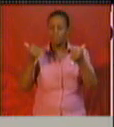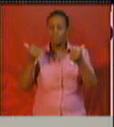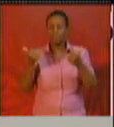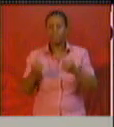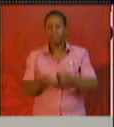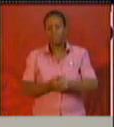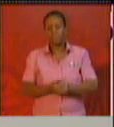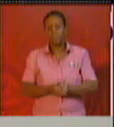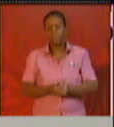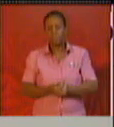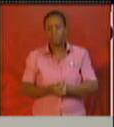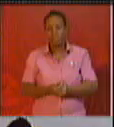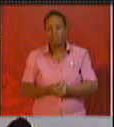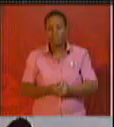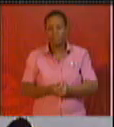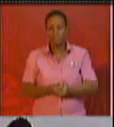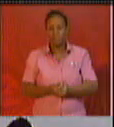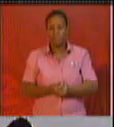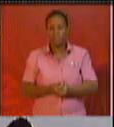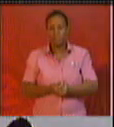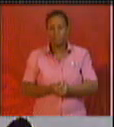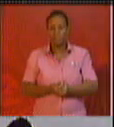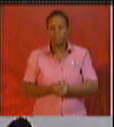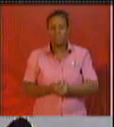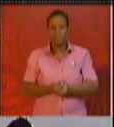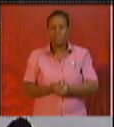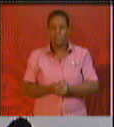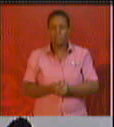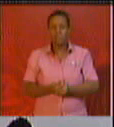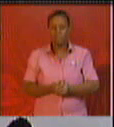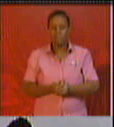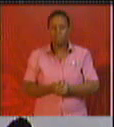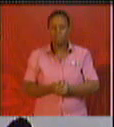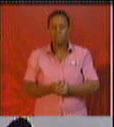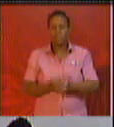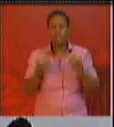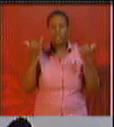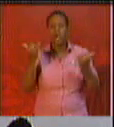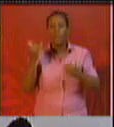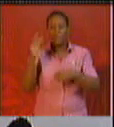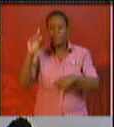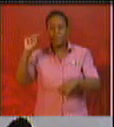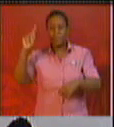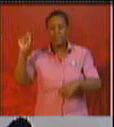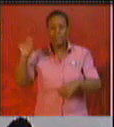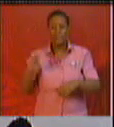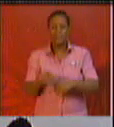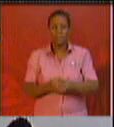time. Thank you, Dr. Hinds. And we go now to TTT, please.